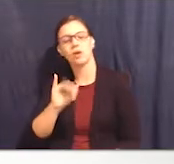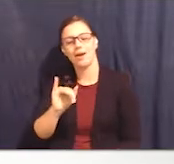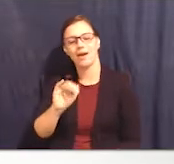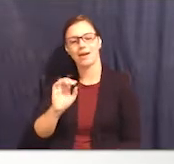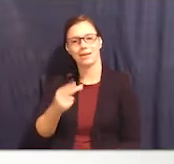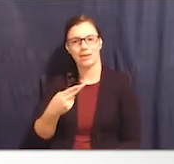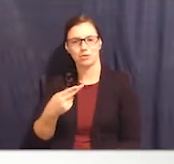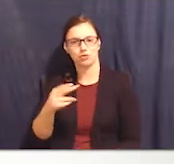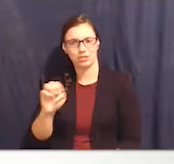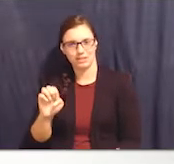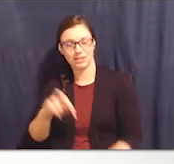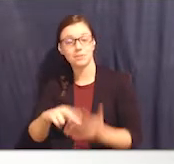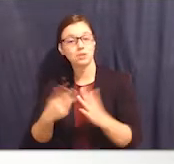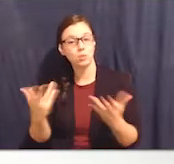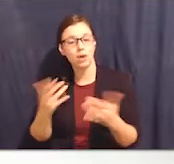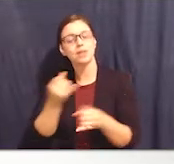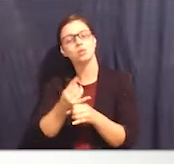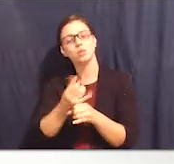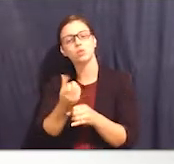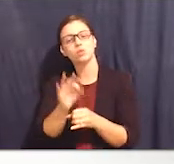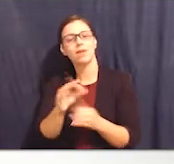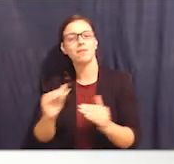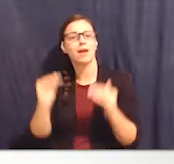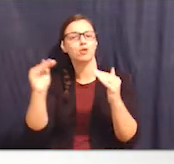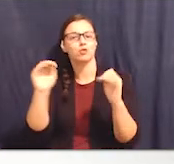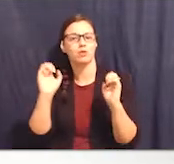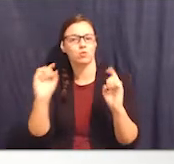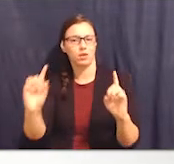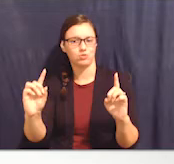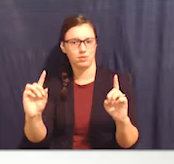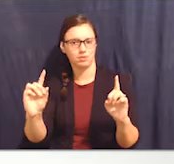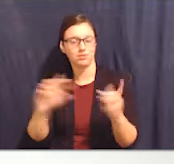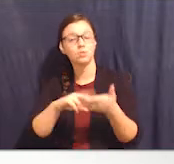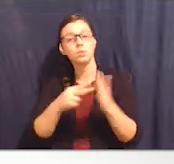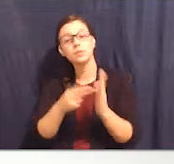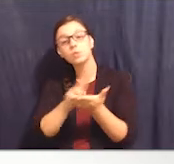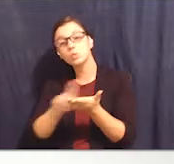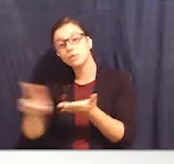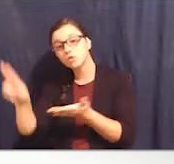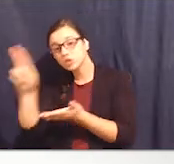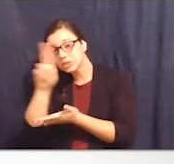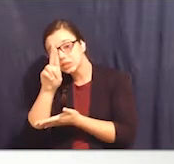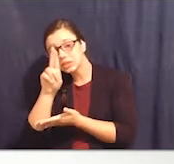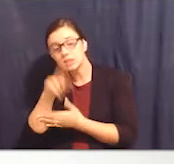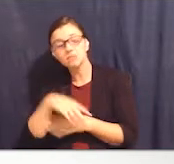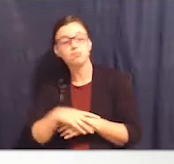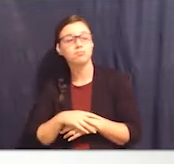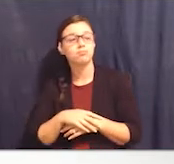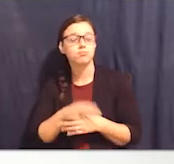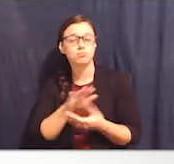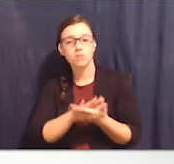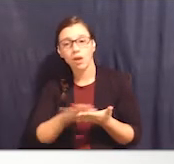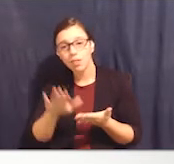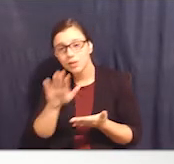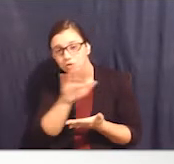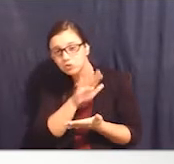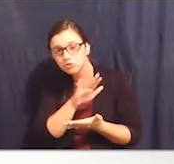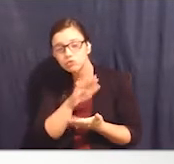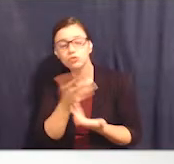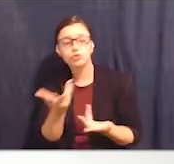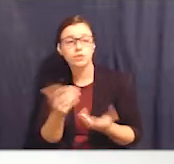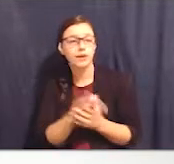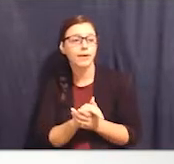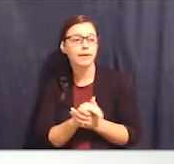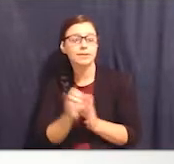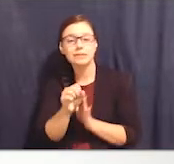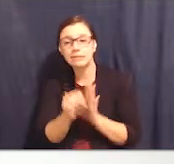are funded through the financial aid office. It's a scholarship just like any other student would receive a scholarship. So if